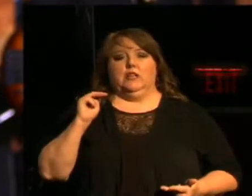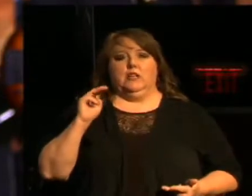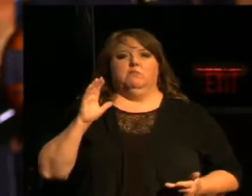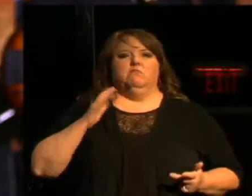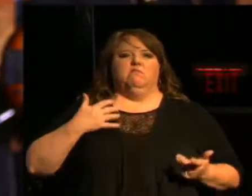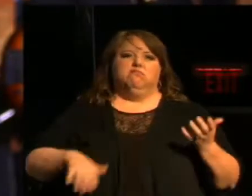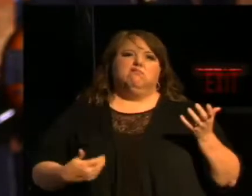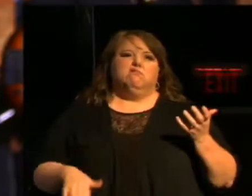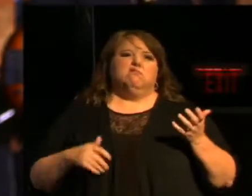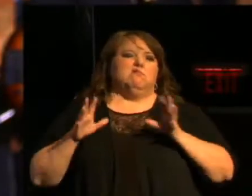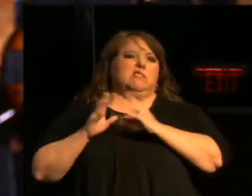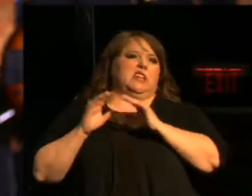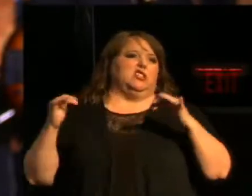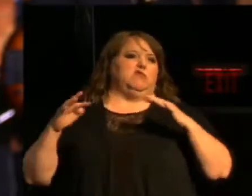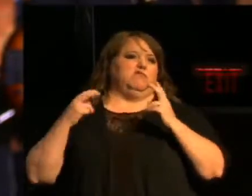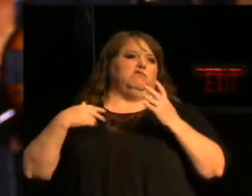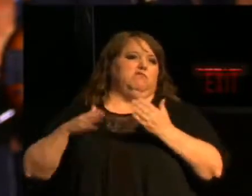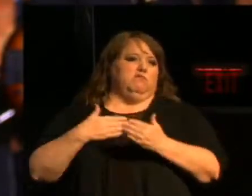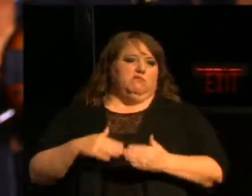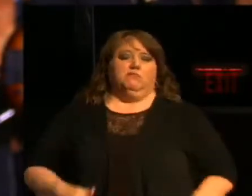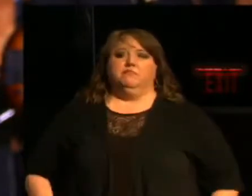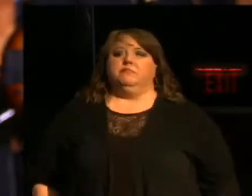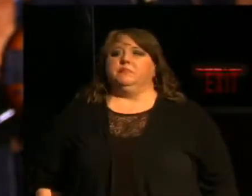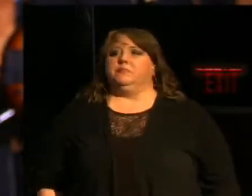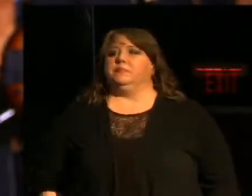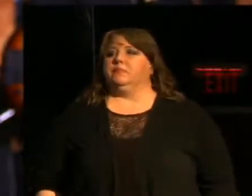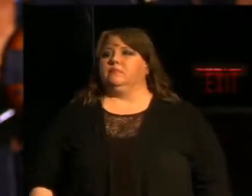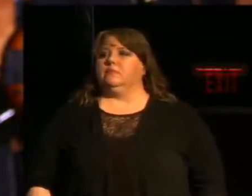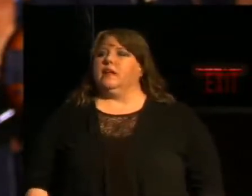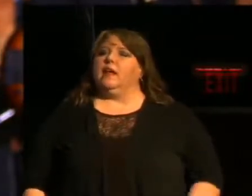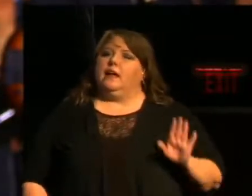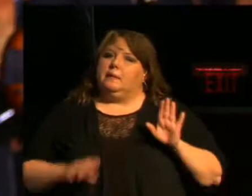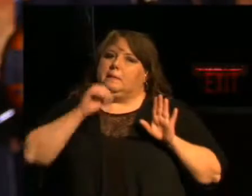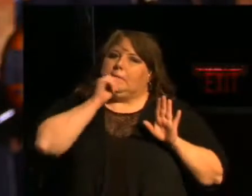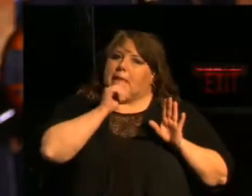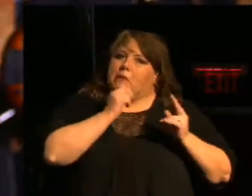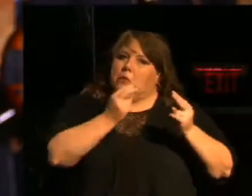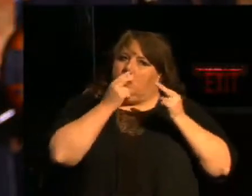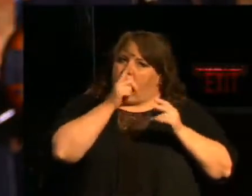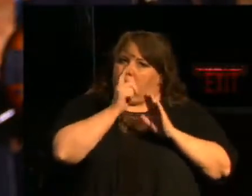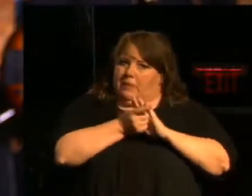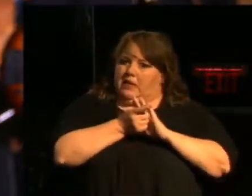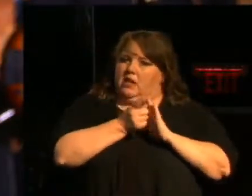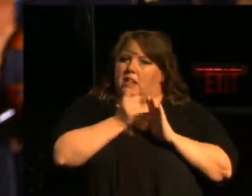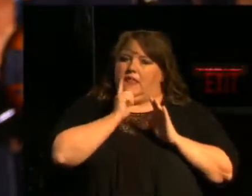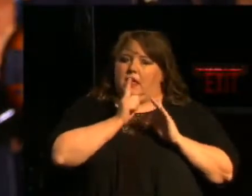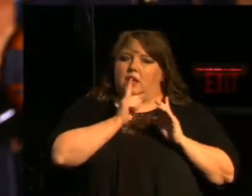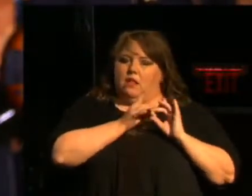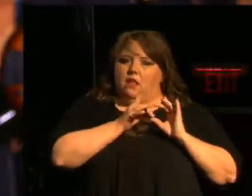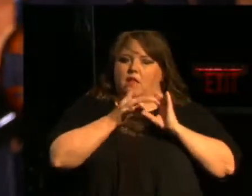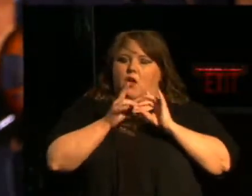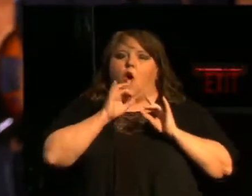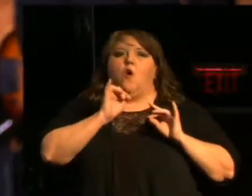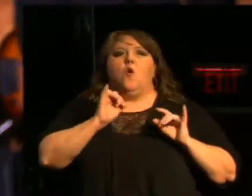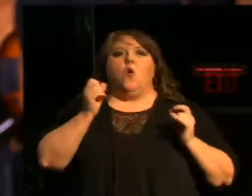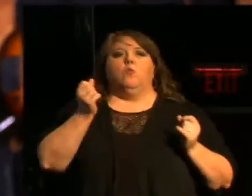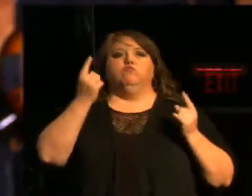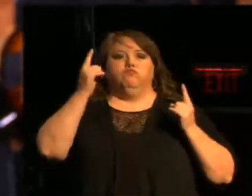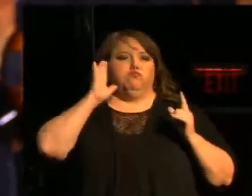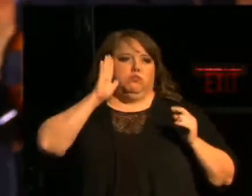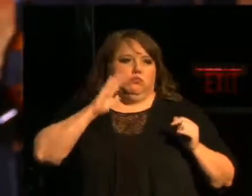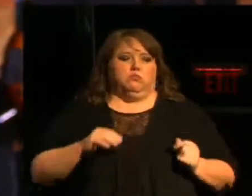Woo. Thank you, guys. Hey, let us know you're out there. We want to hear from you. So many people, Lee, are saying how much they